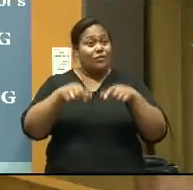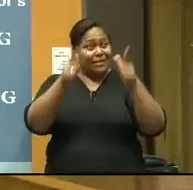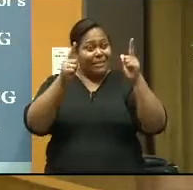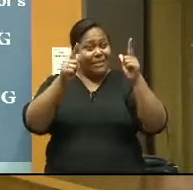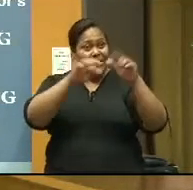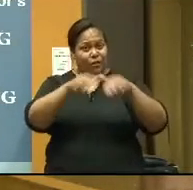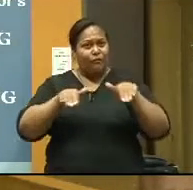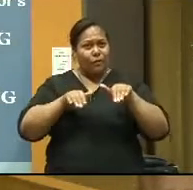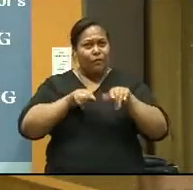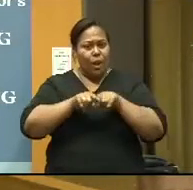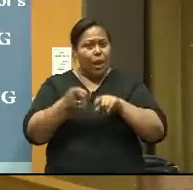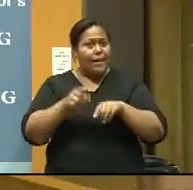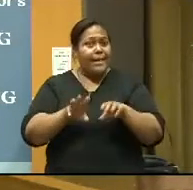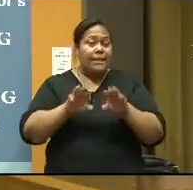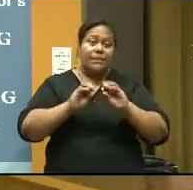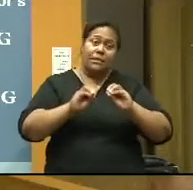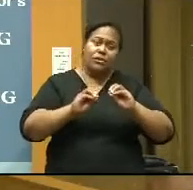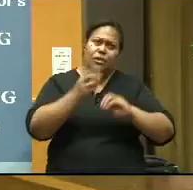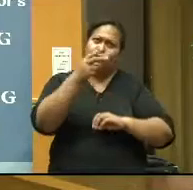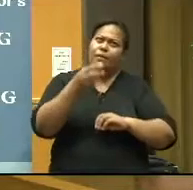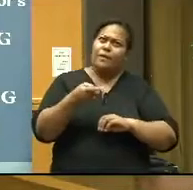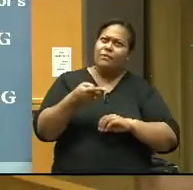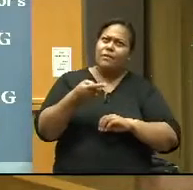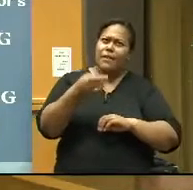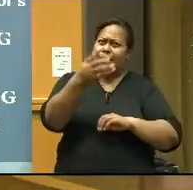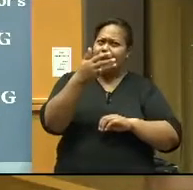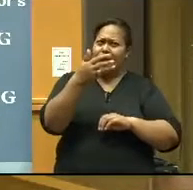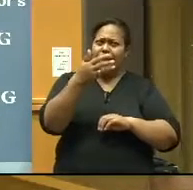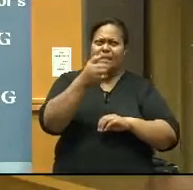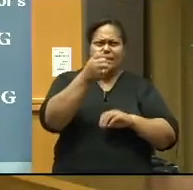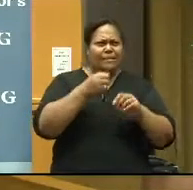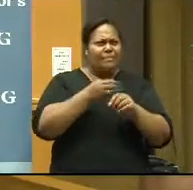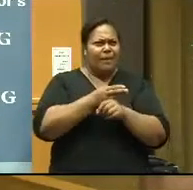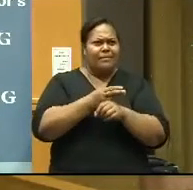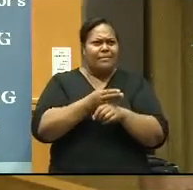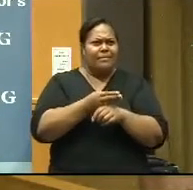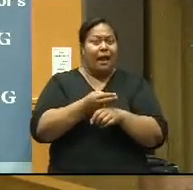in 2009, barely 6 months after I arrived.